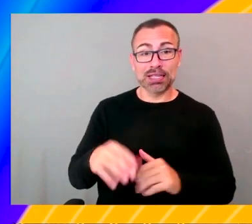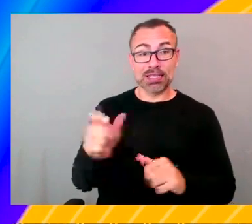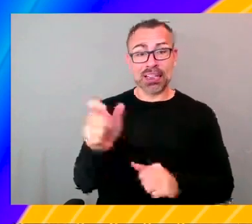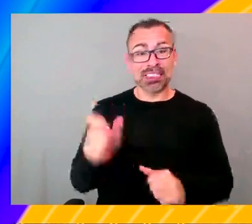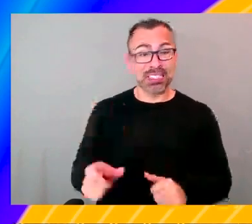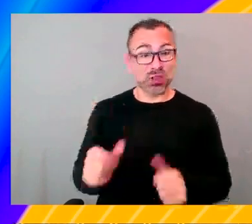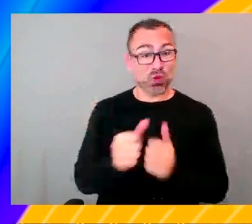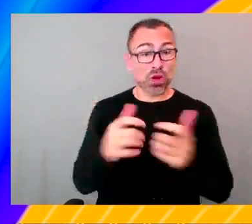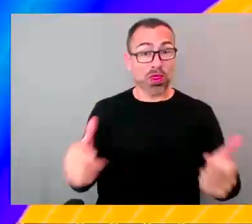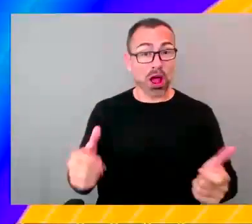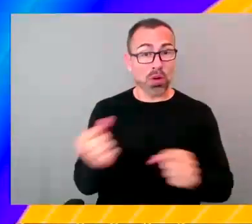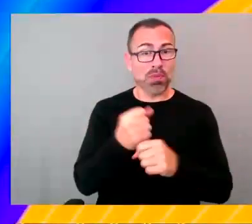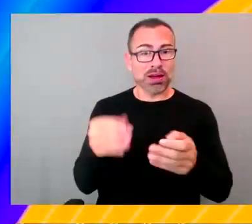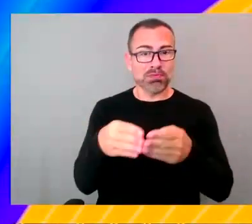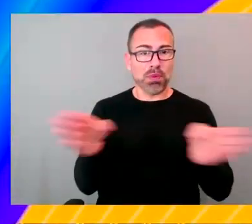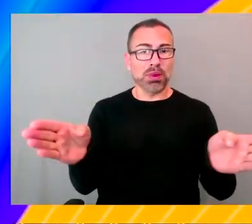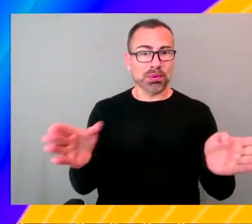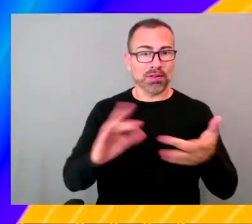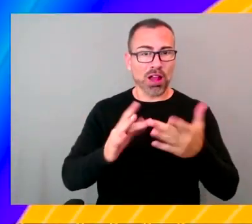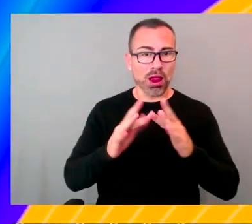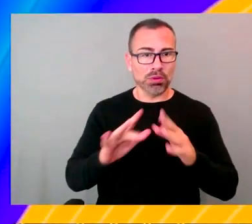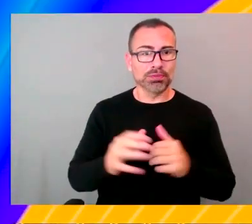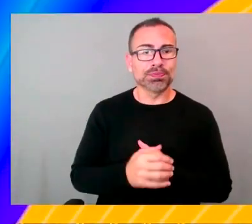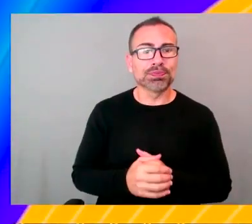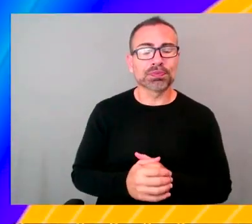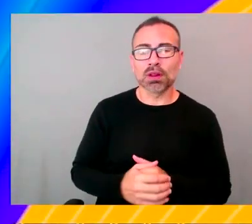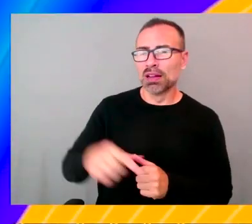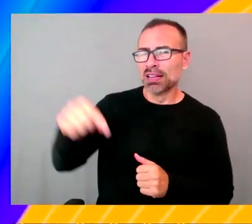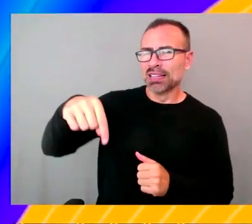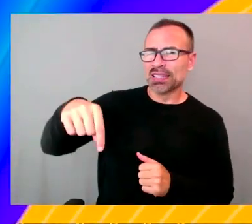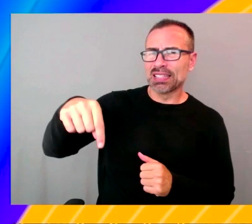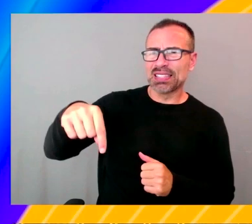the public internet, right? Yep. So, this is just I'm going to